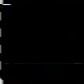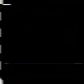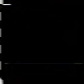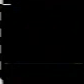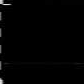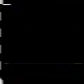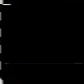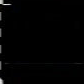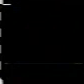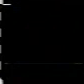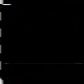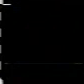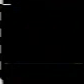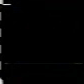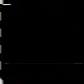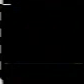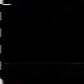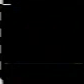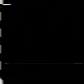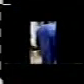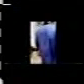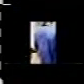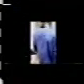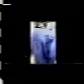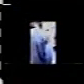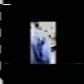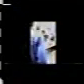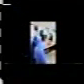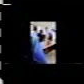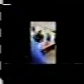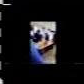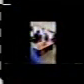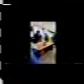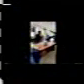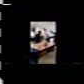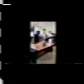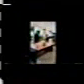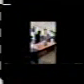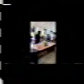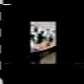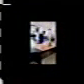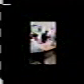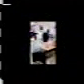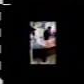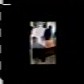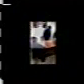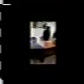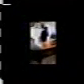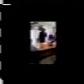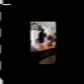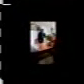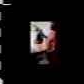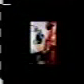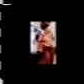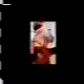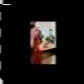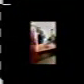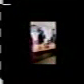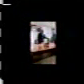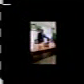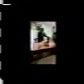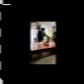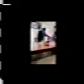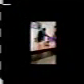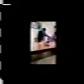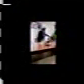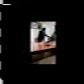by us. All the promises of God will be yes in your life. I said all the promises are yes